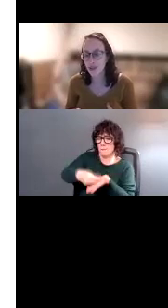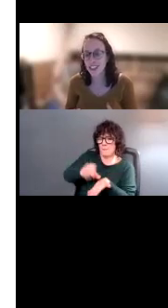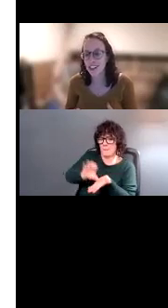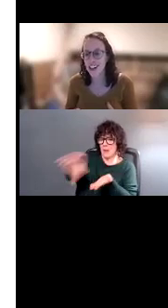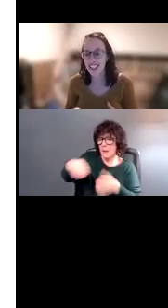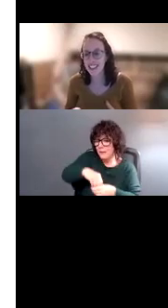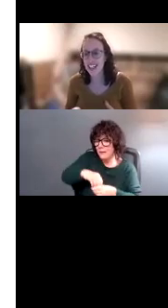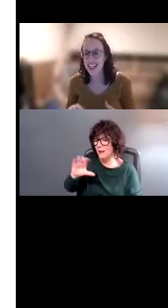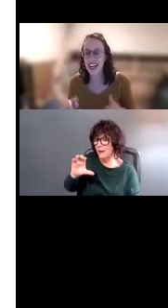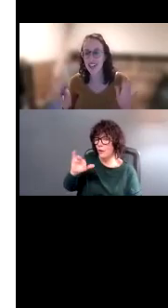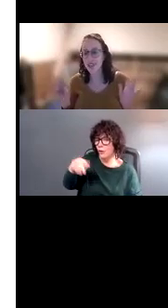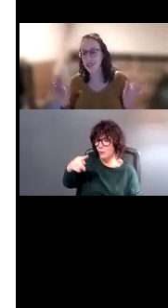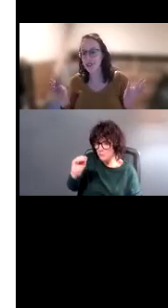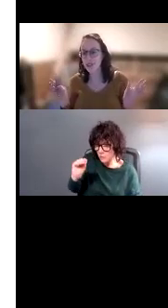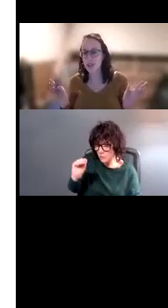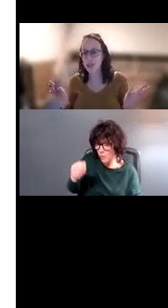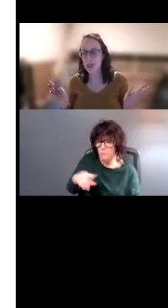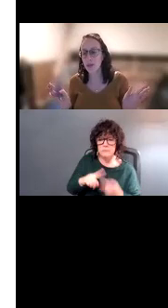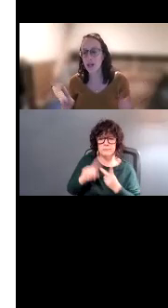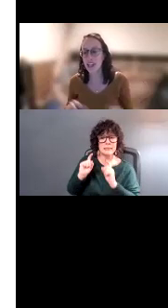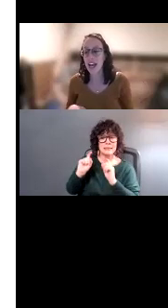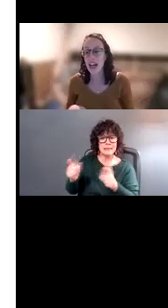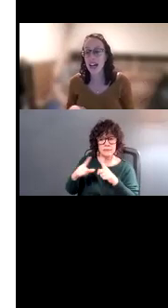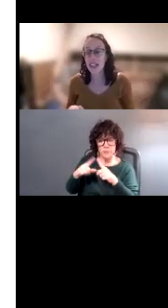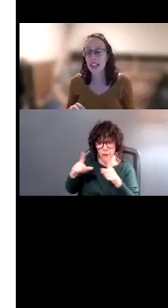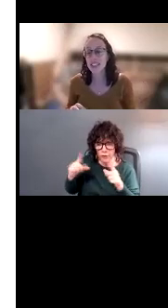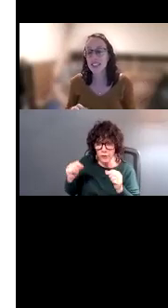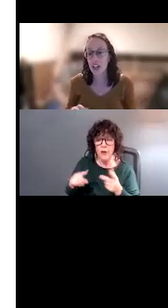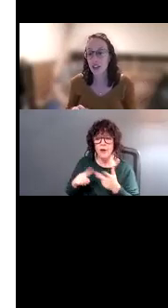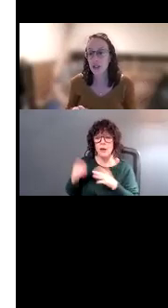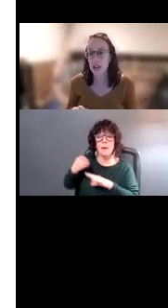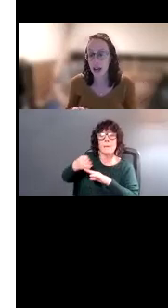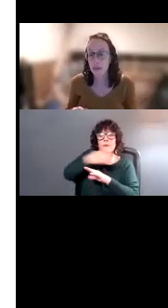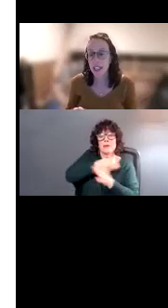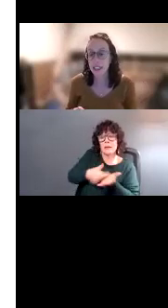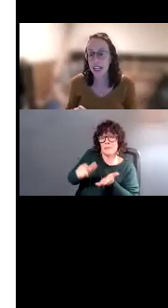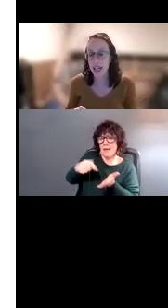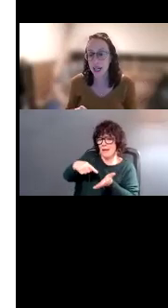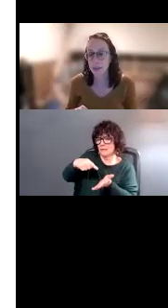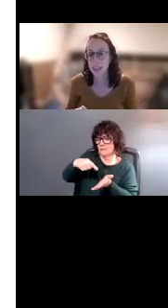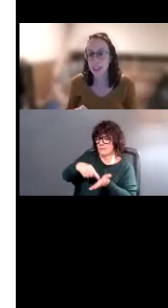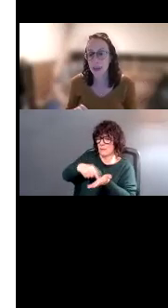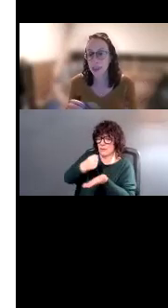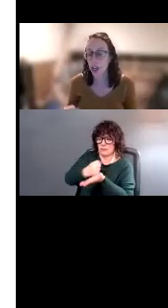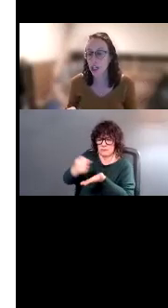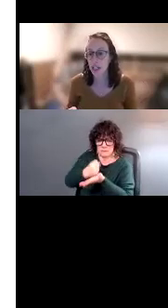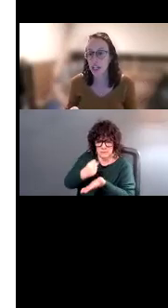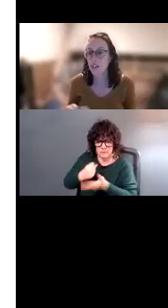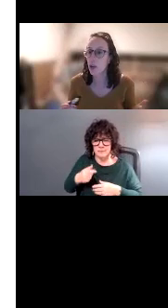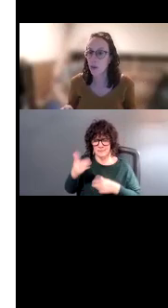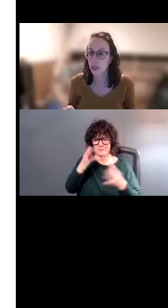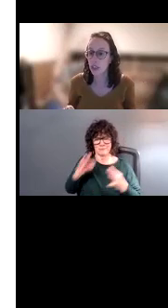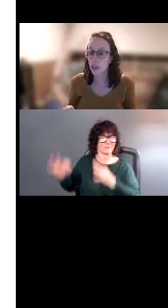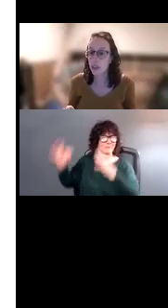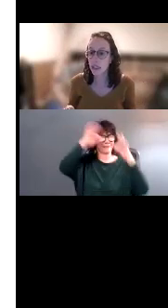be rolling your eyes like, I don't use crypto, but I can't tell you how many scams targeting